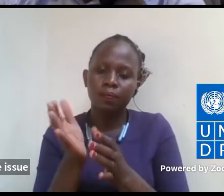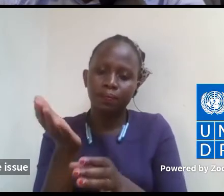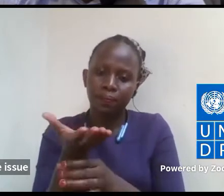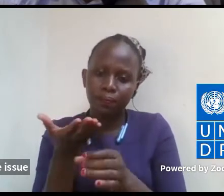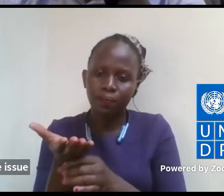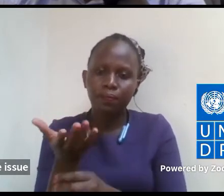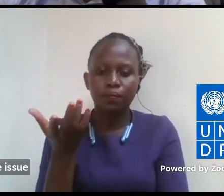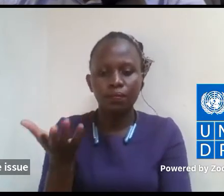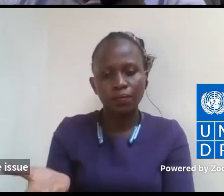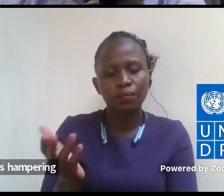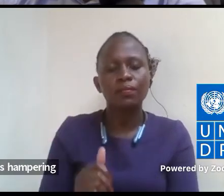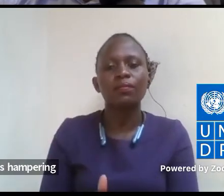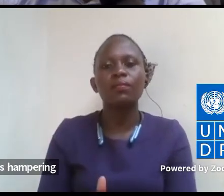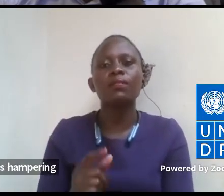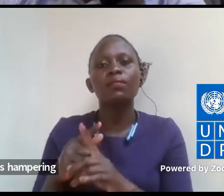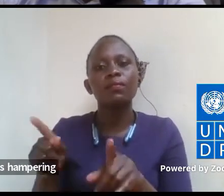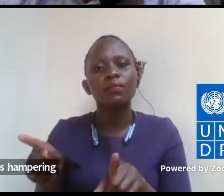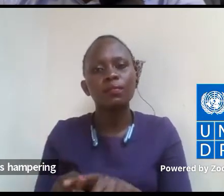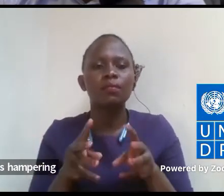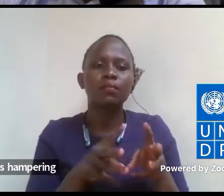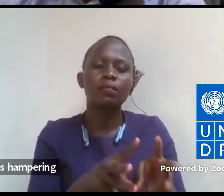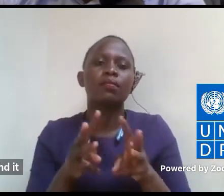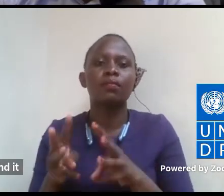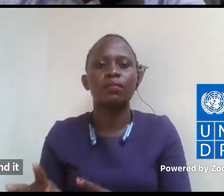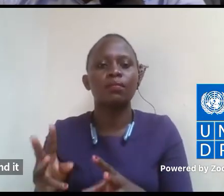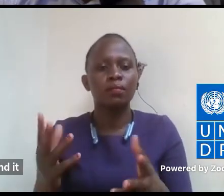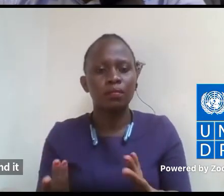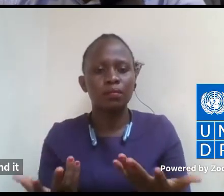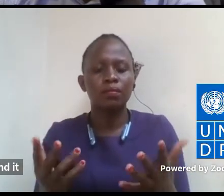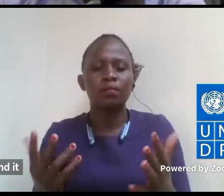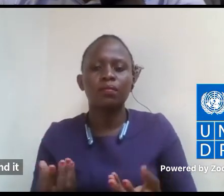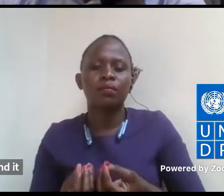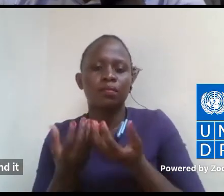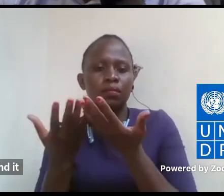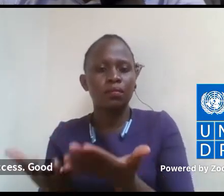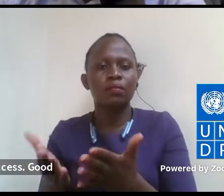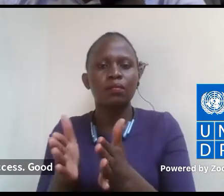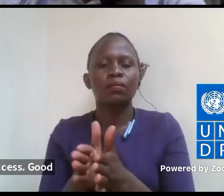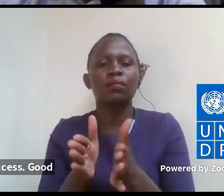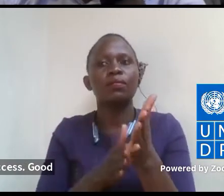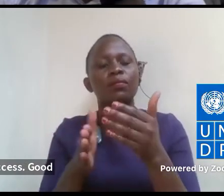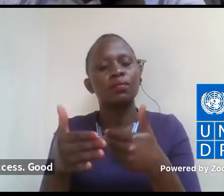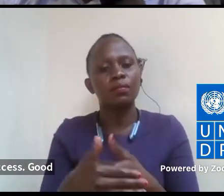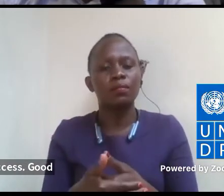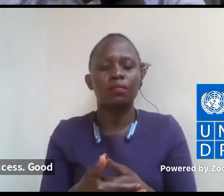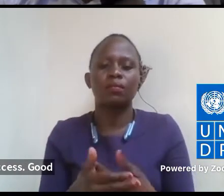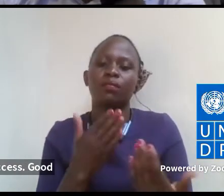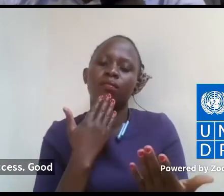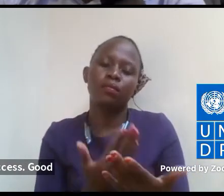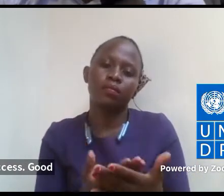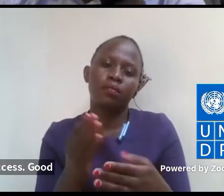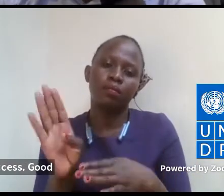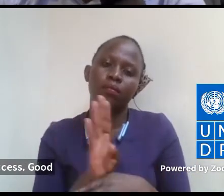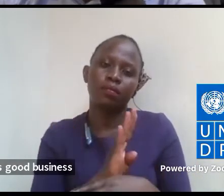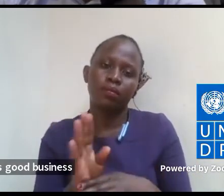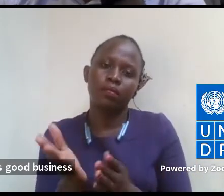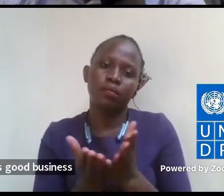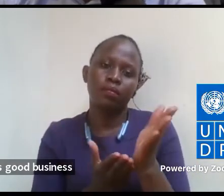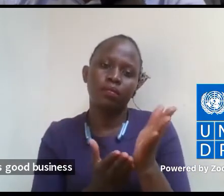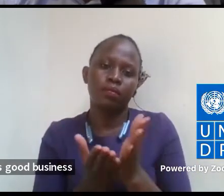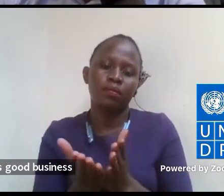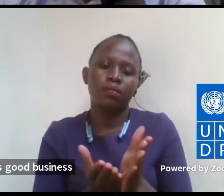but also the strategies around it in terms of how you can deliver and access good business acceleration services. So that's